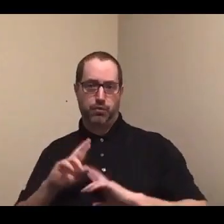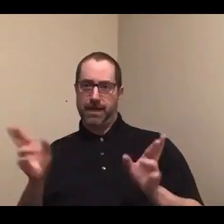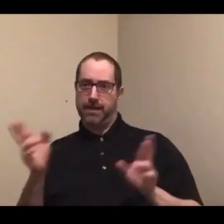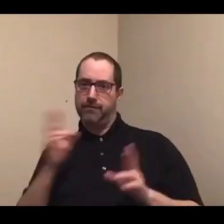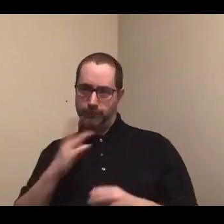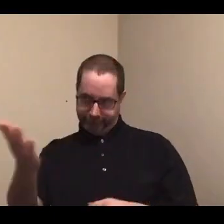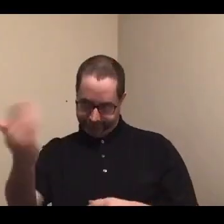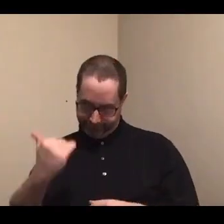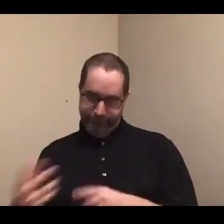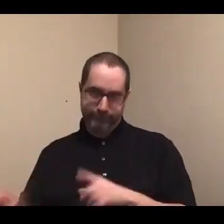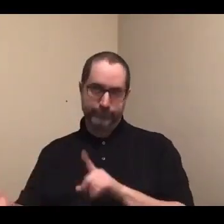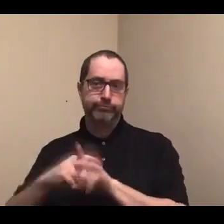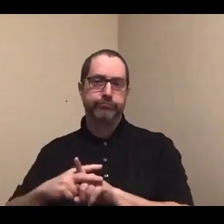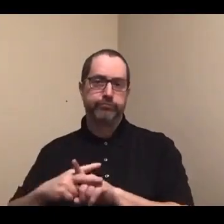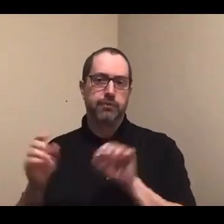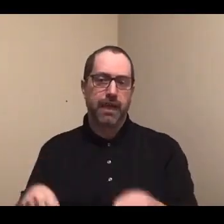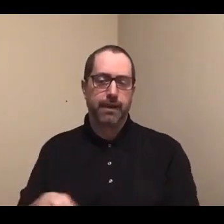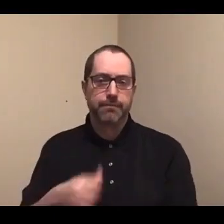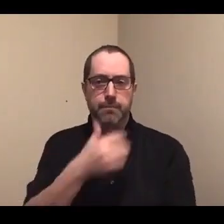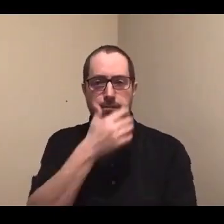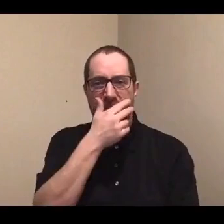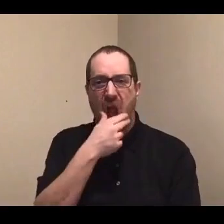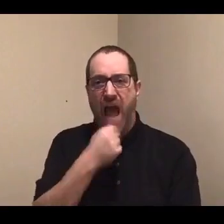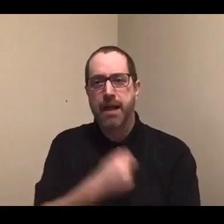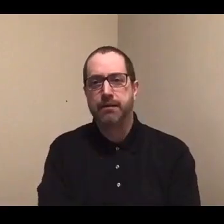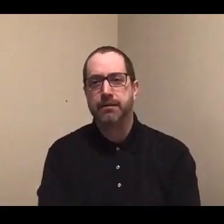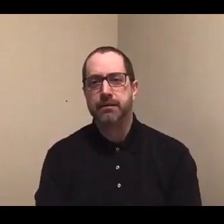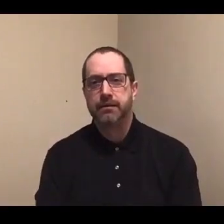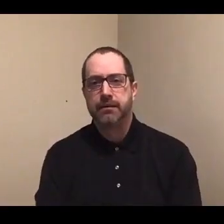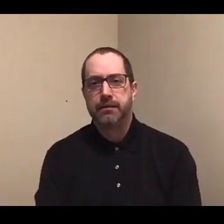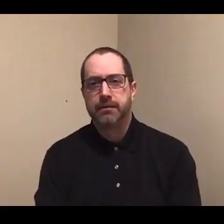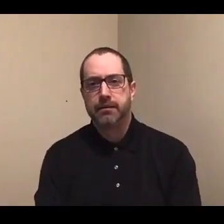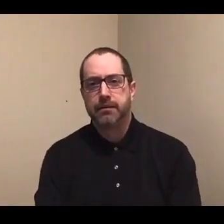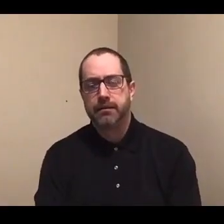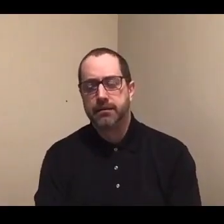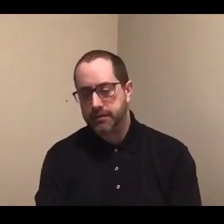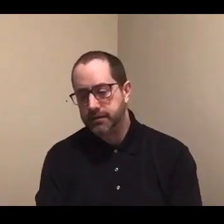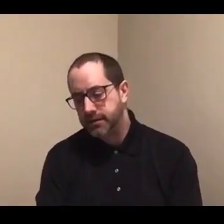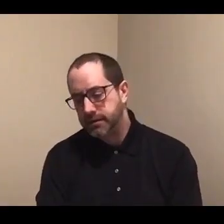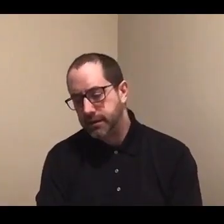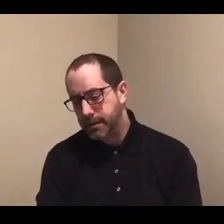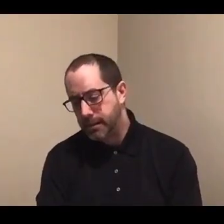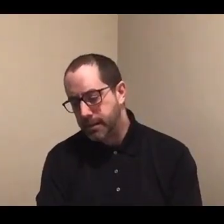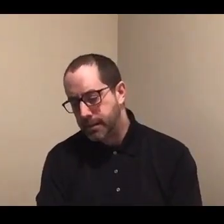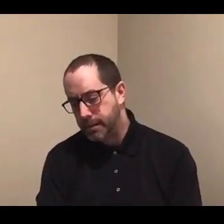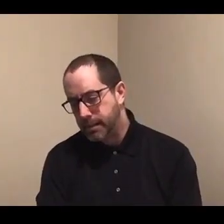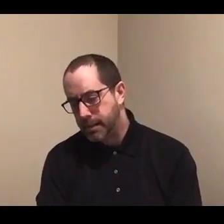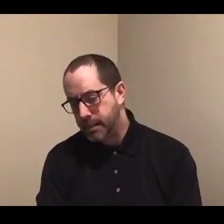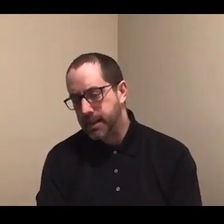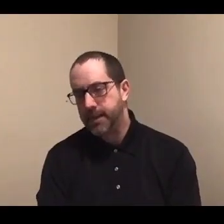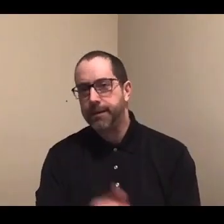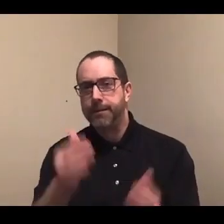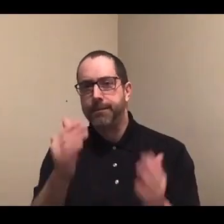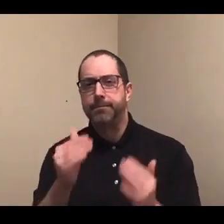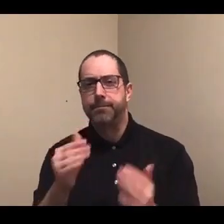you. Follow up, Steph? Yeah. The Saskatchewan Health Authority has